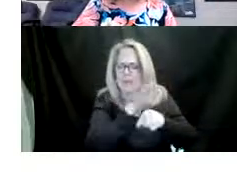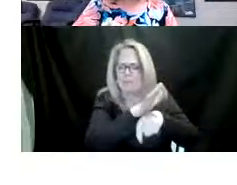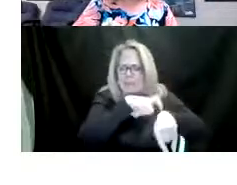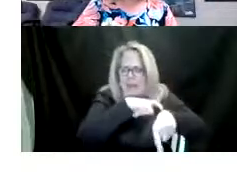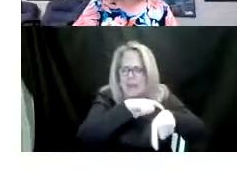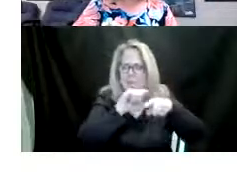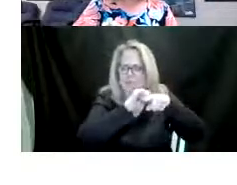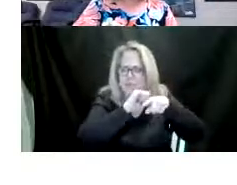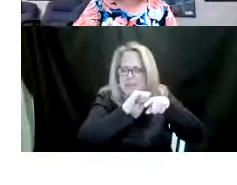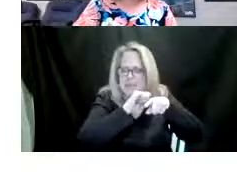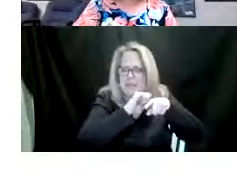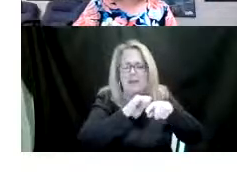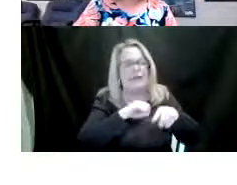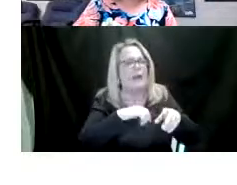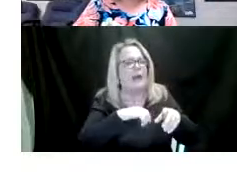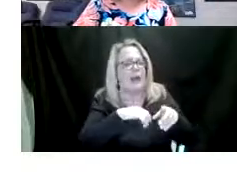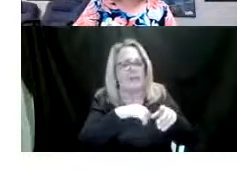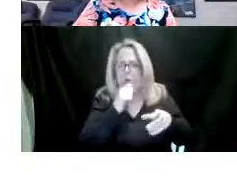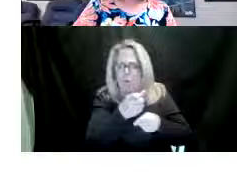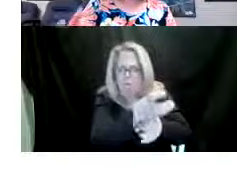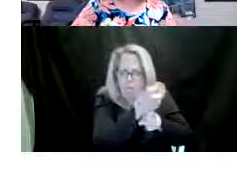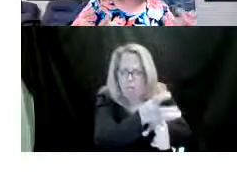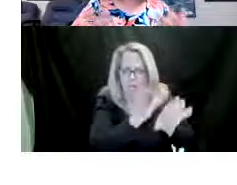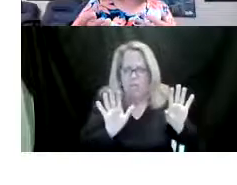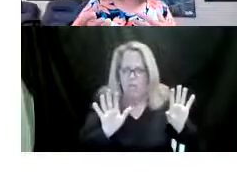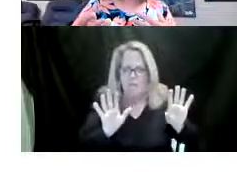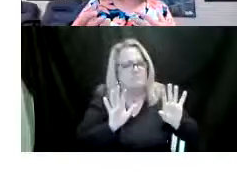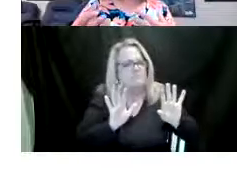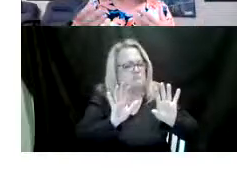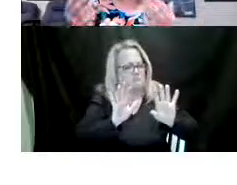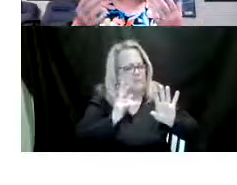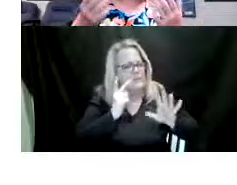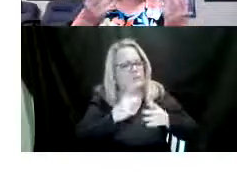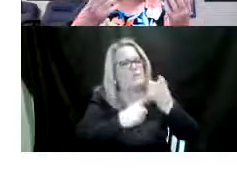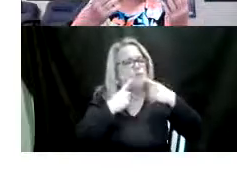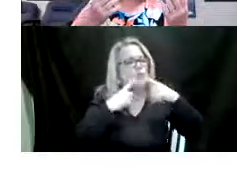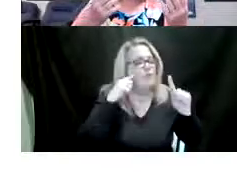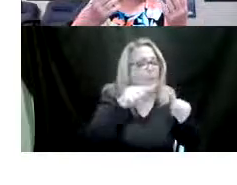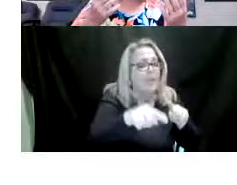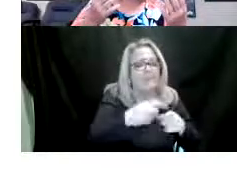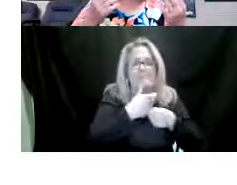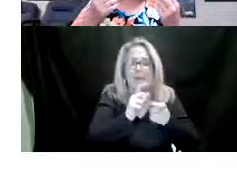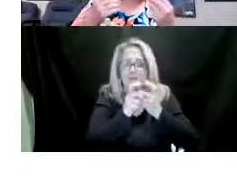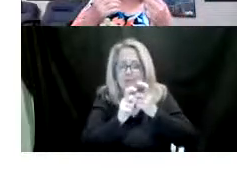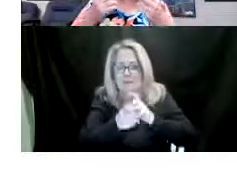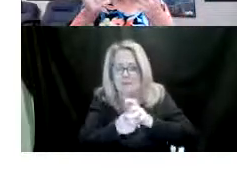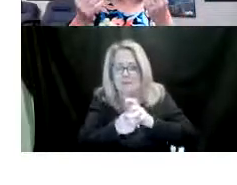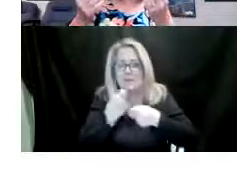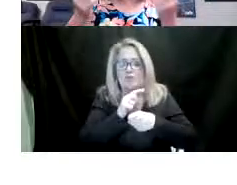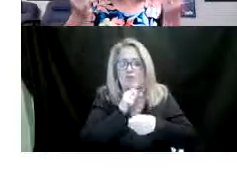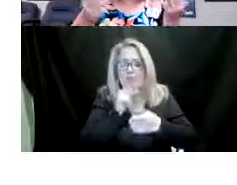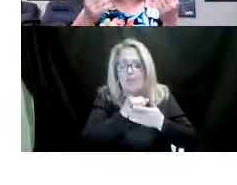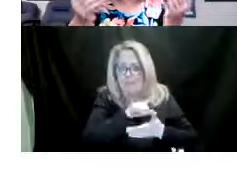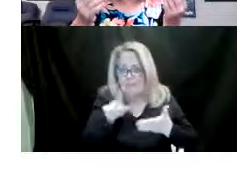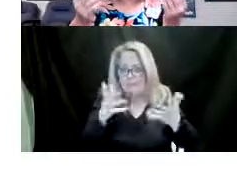and then make adjustments to the environment as needed to ensure that a child is able to have some success if you look